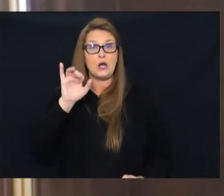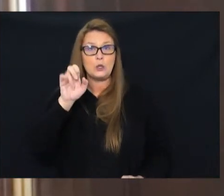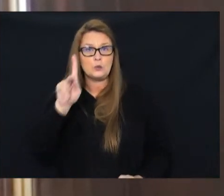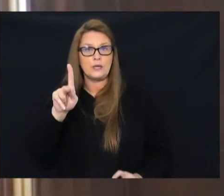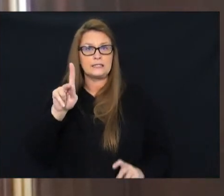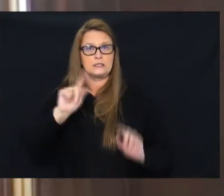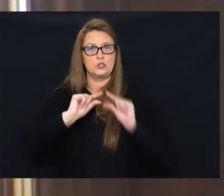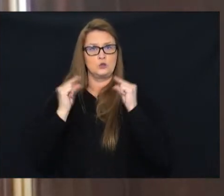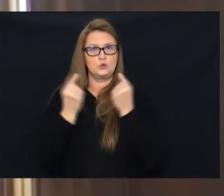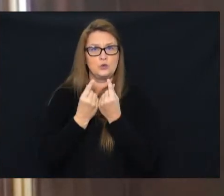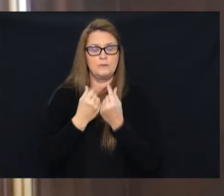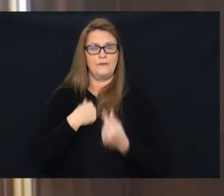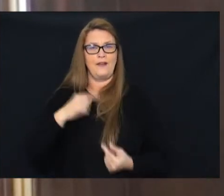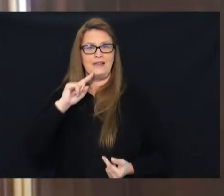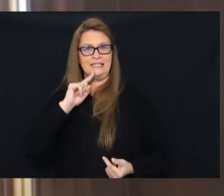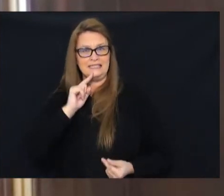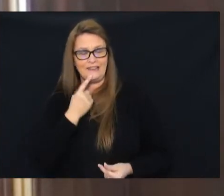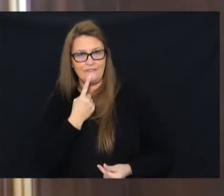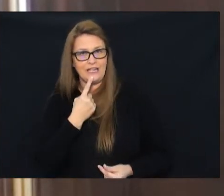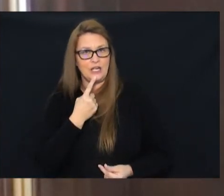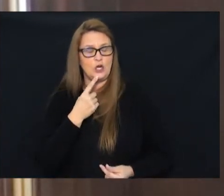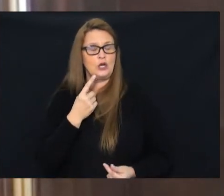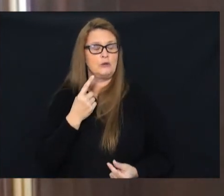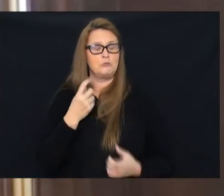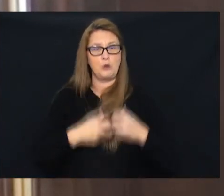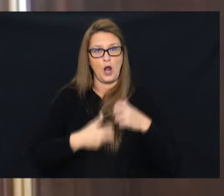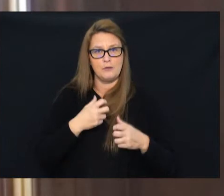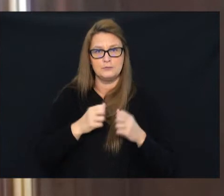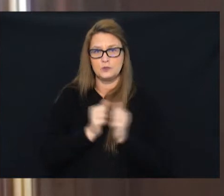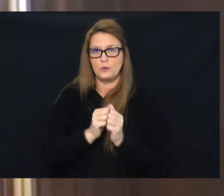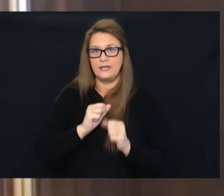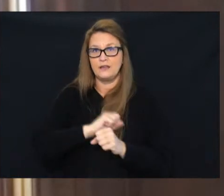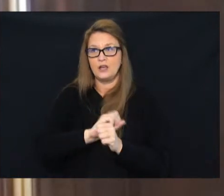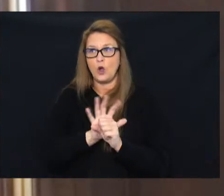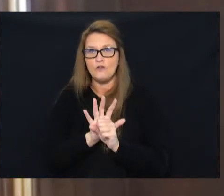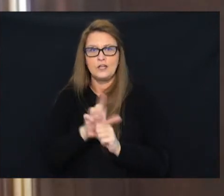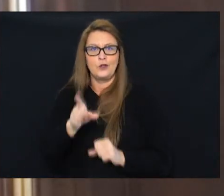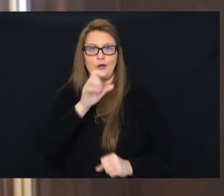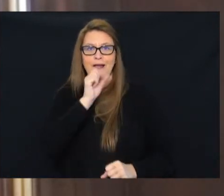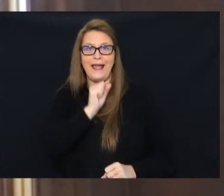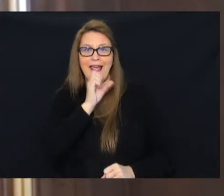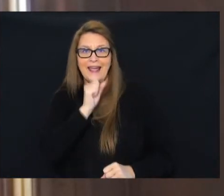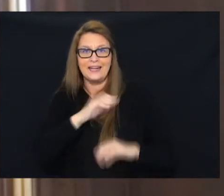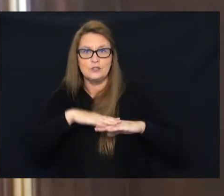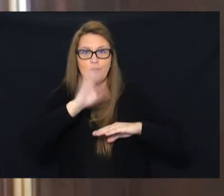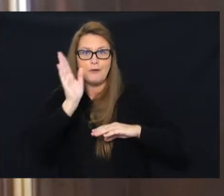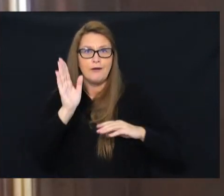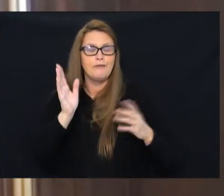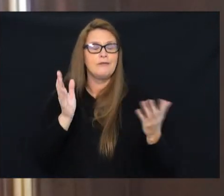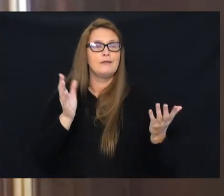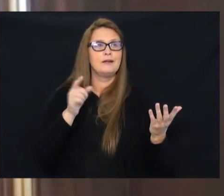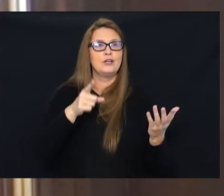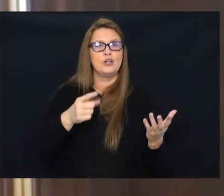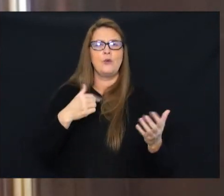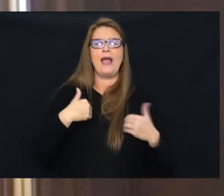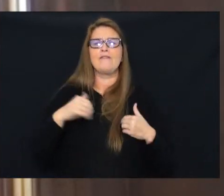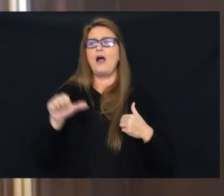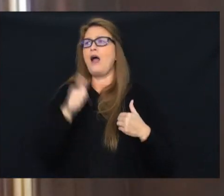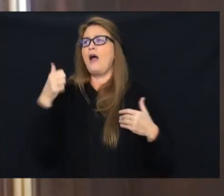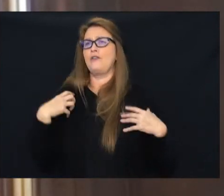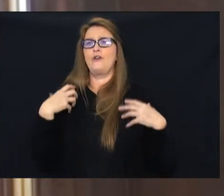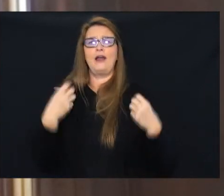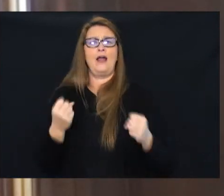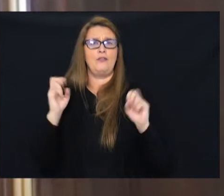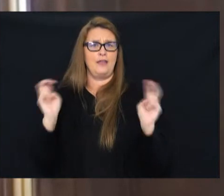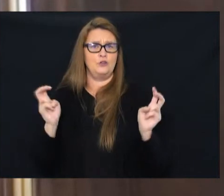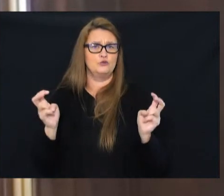more severe consequences with COVID-19, let's say you're older, you have pre-existing, problems that